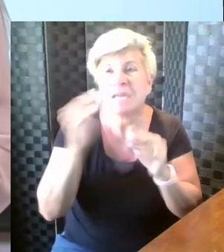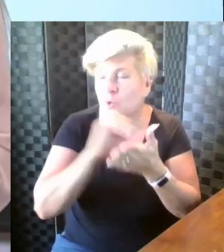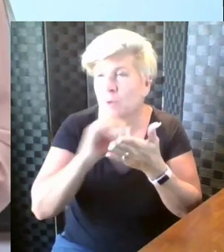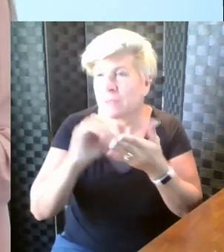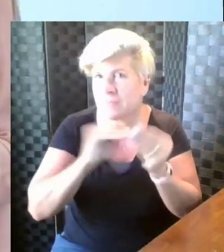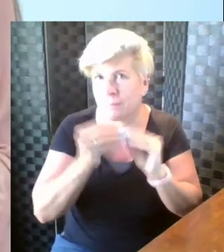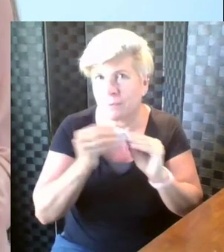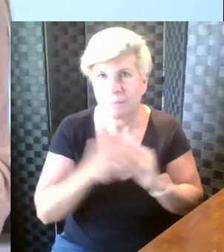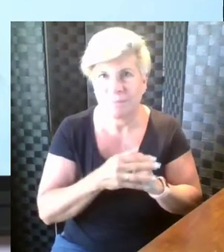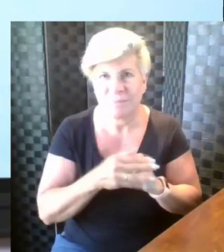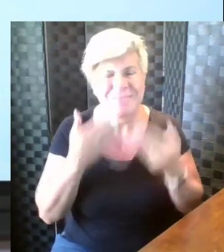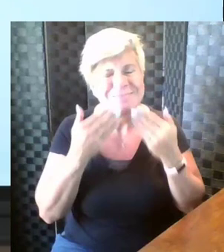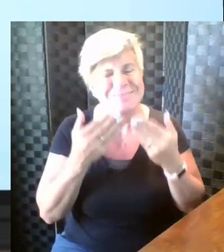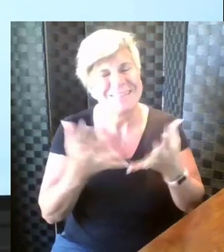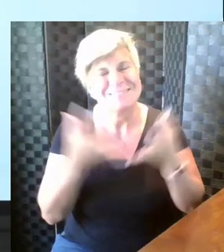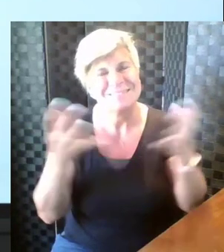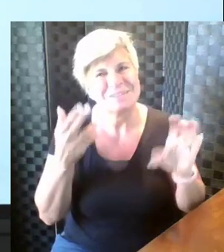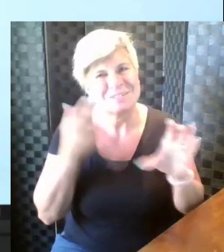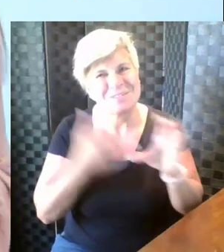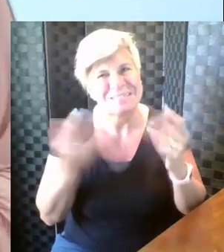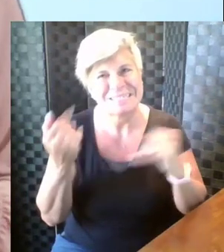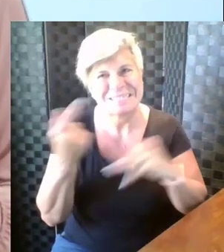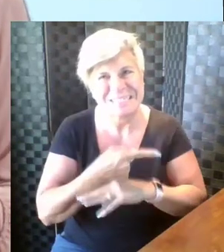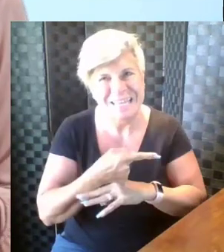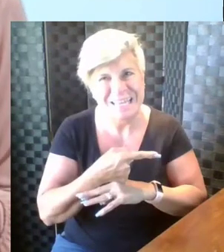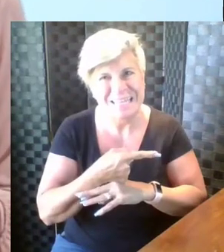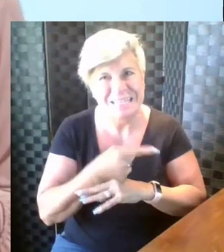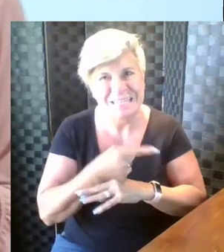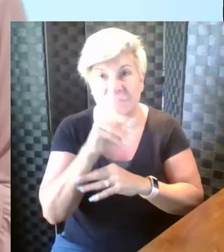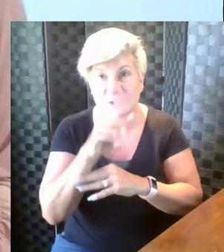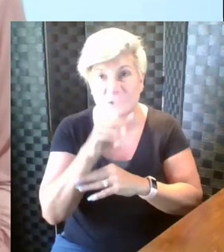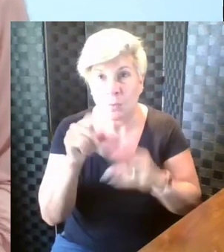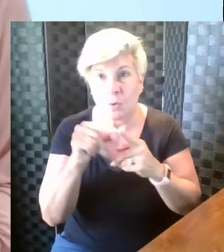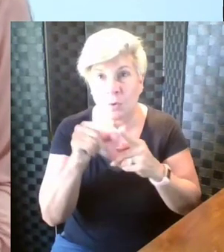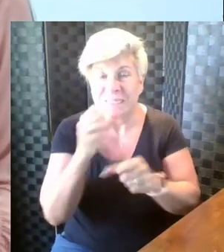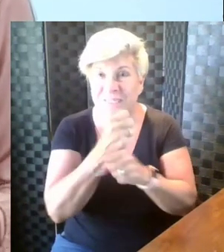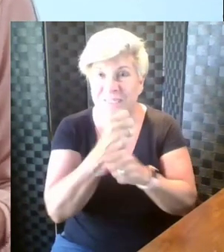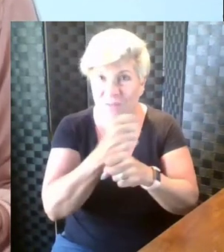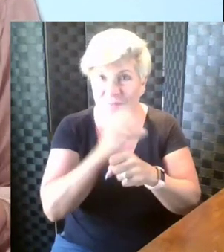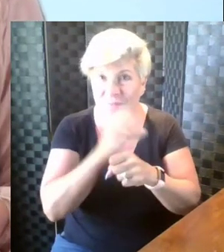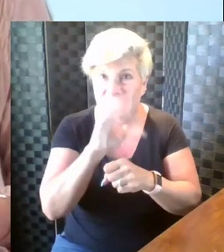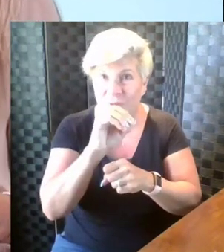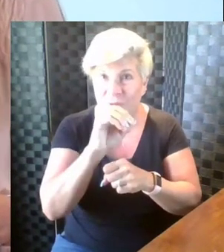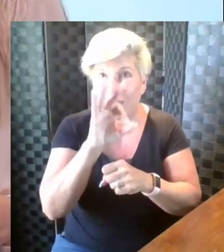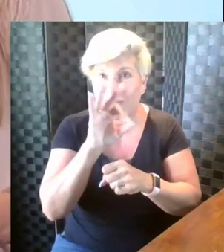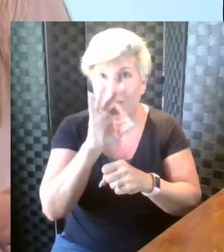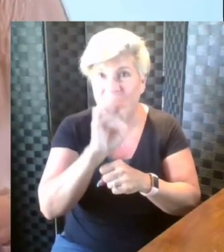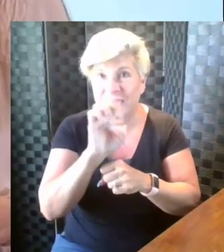set. So thank you so much for tuning in today. Today's code word is coffee,